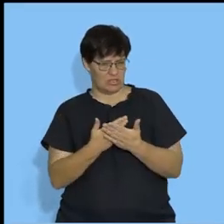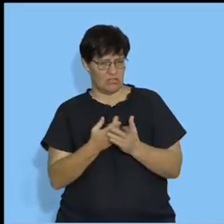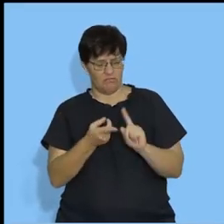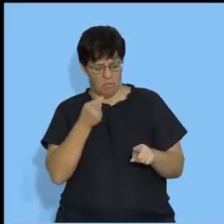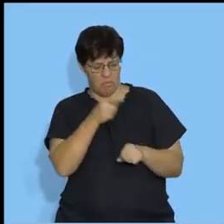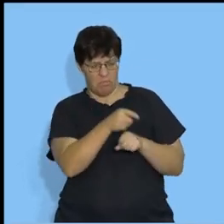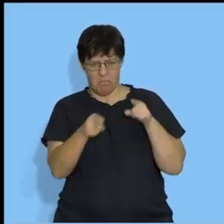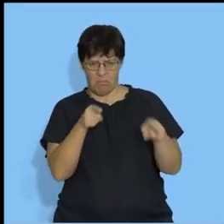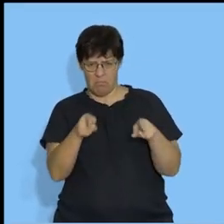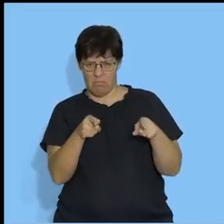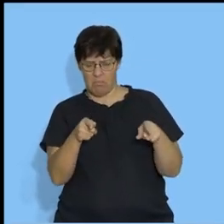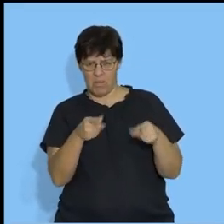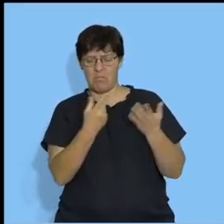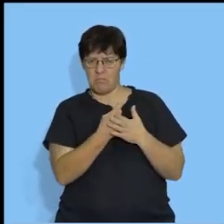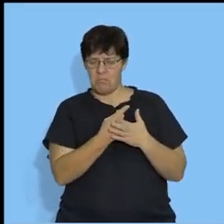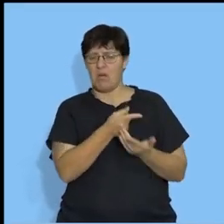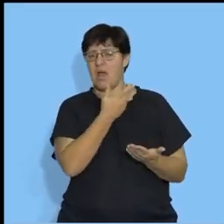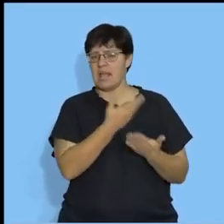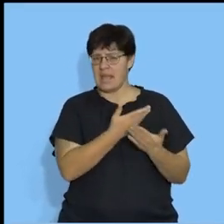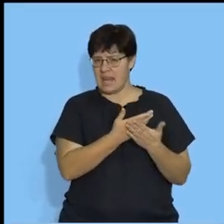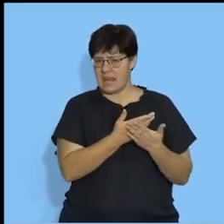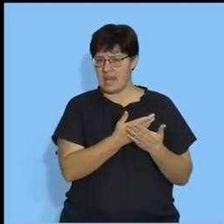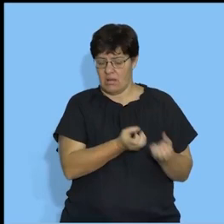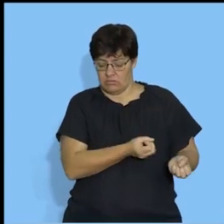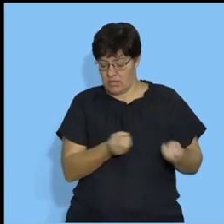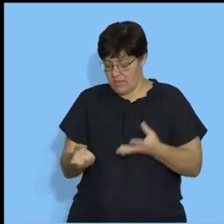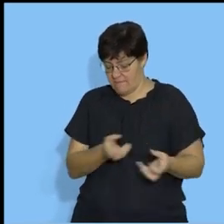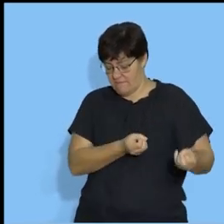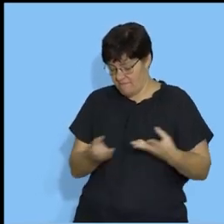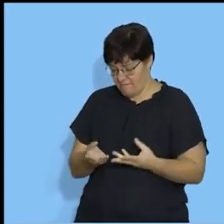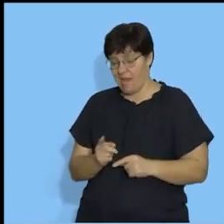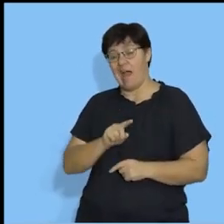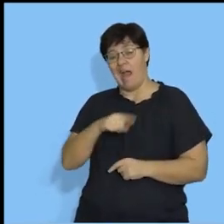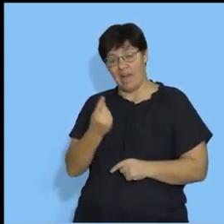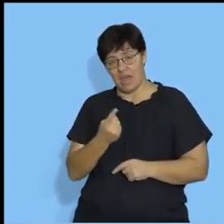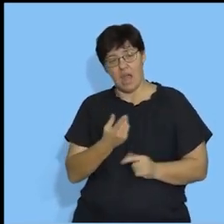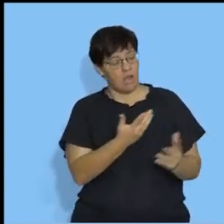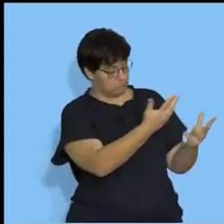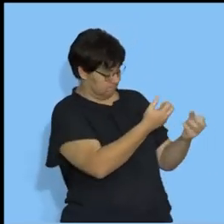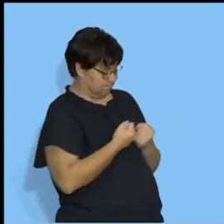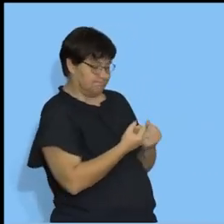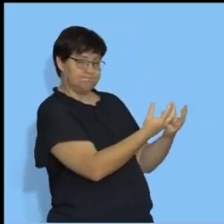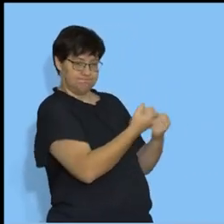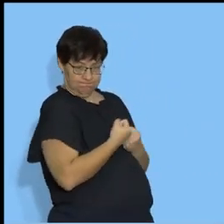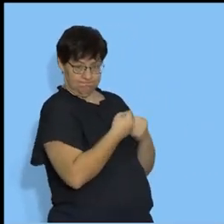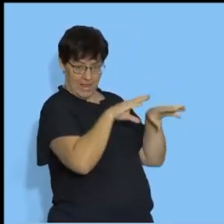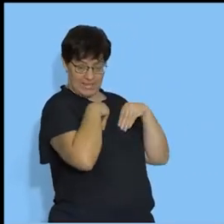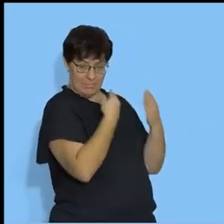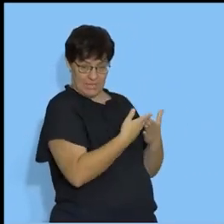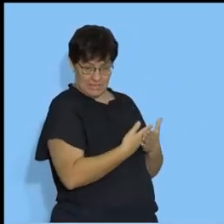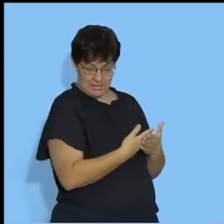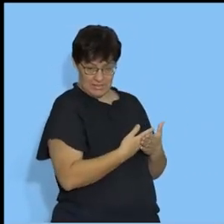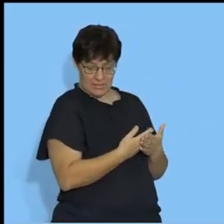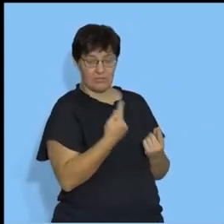involved, one being able to readily donate, the other one being able to actually readily accept electrons in terms of